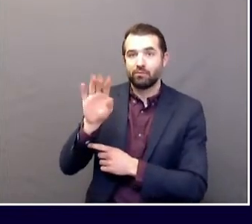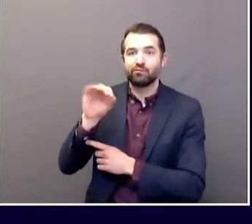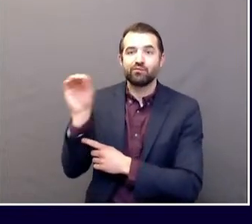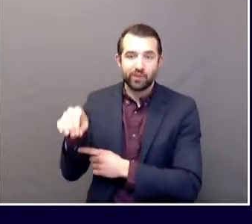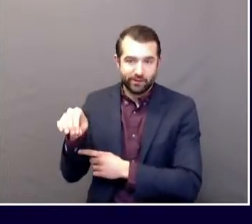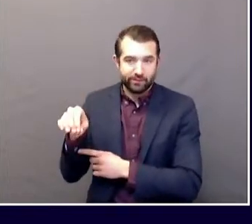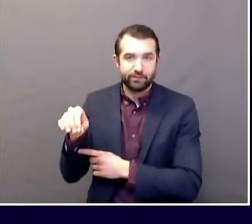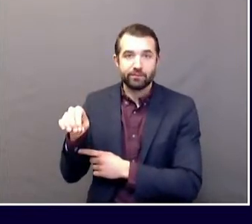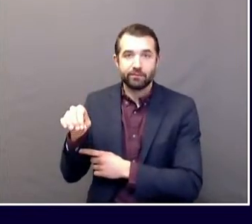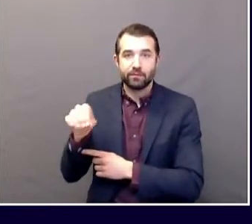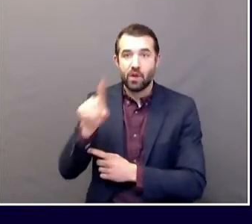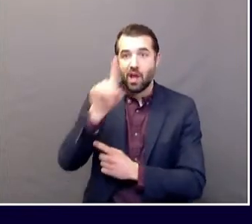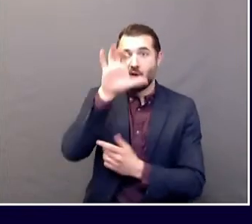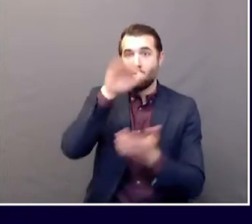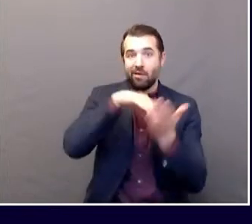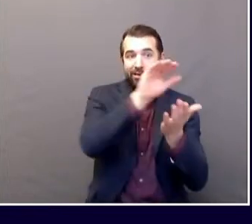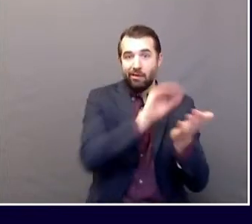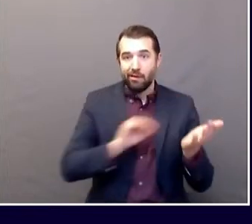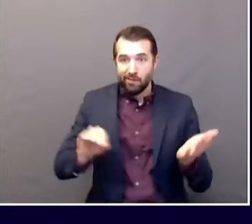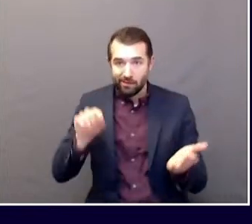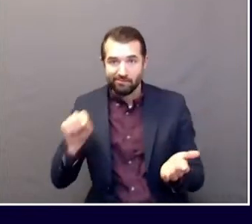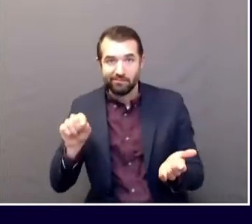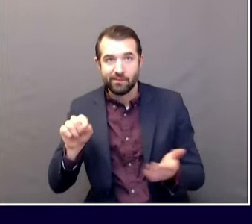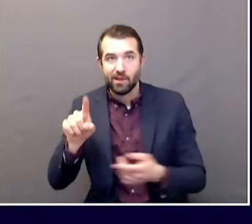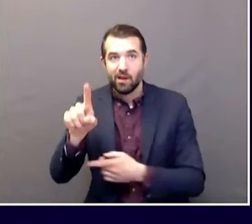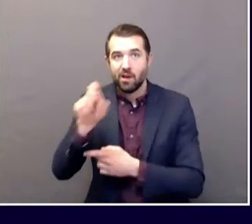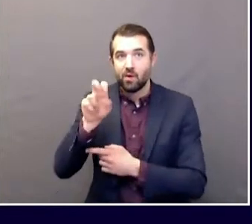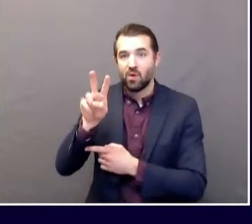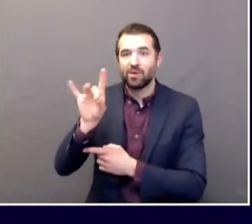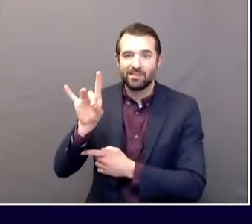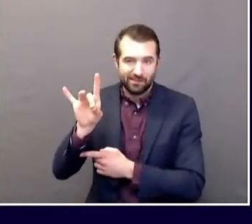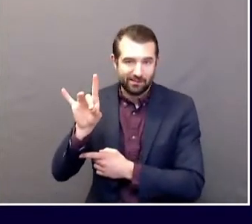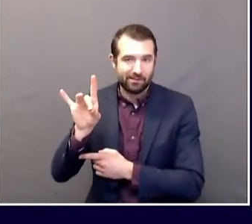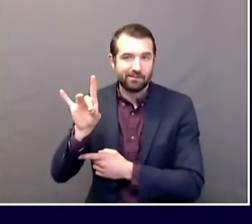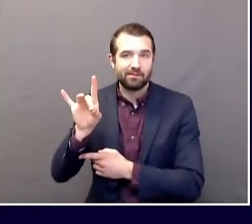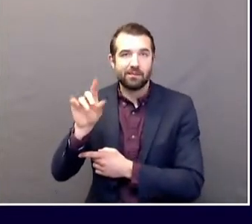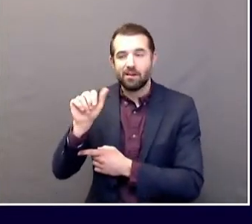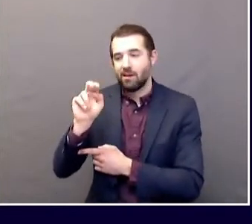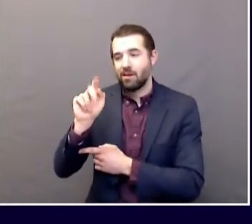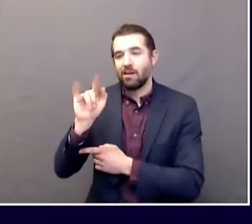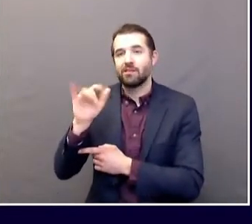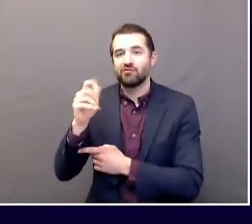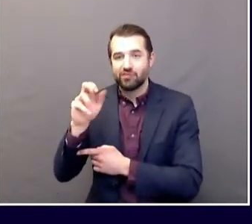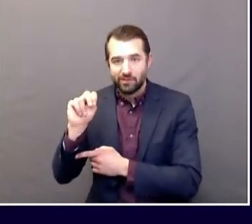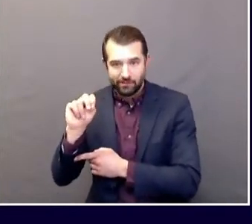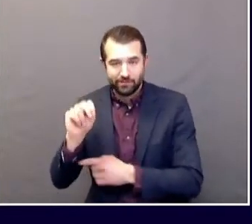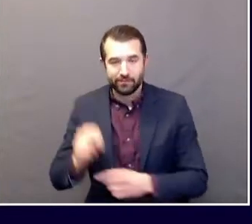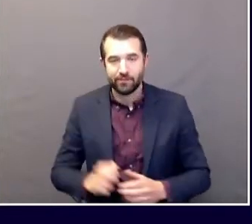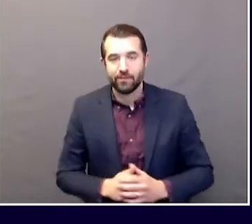a volume of 128 antigen tests for every 100,000 people.